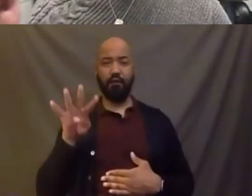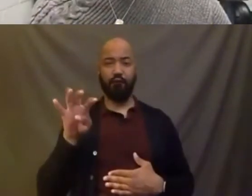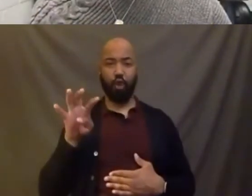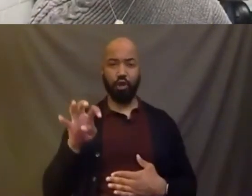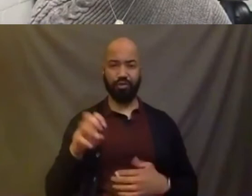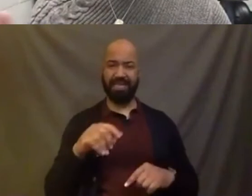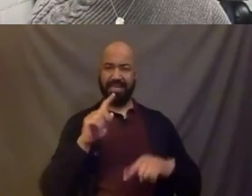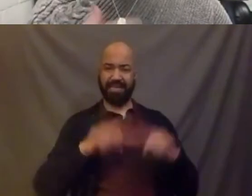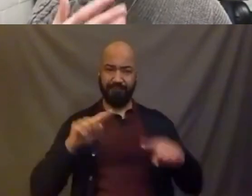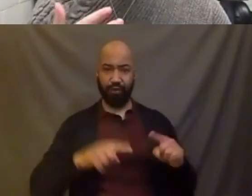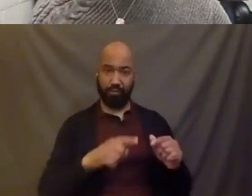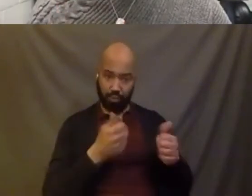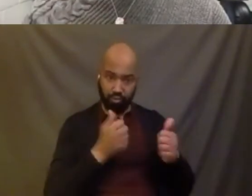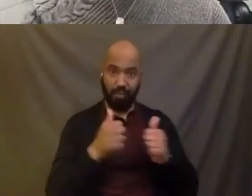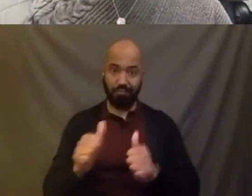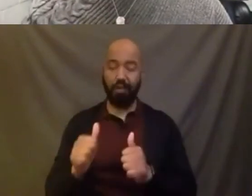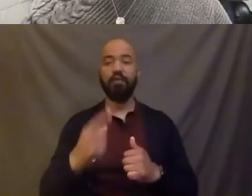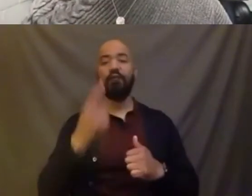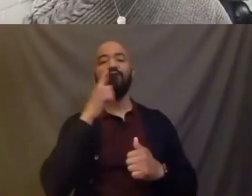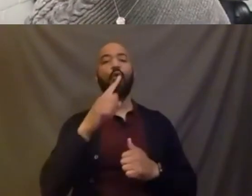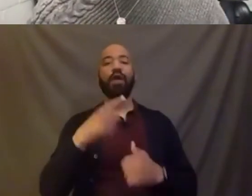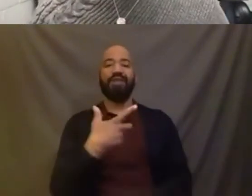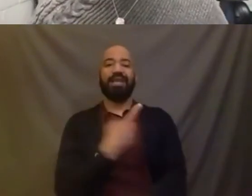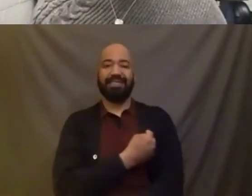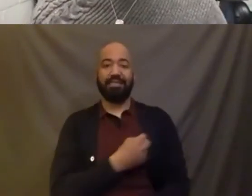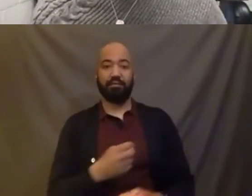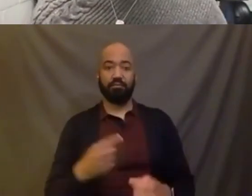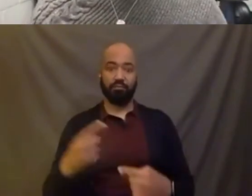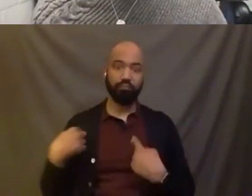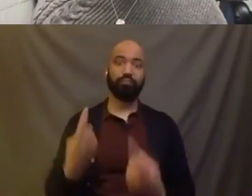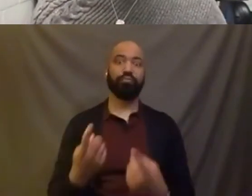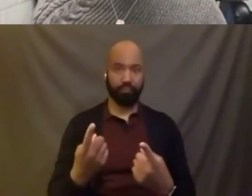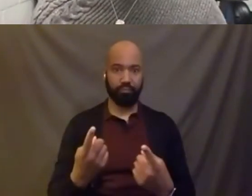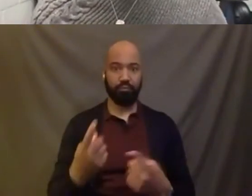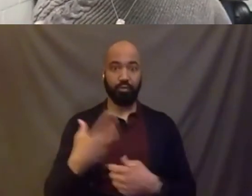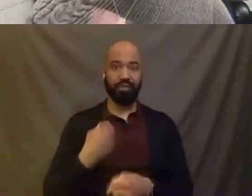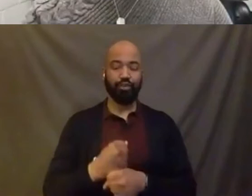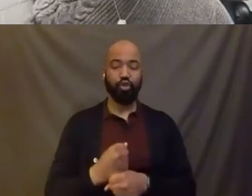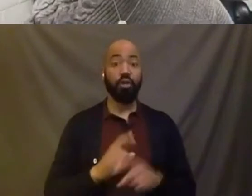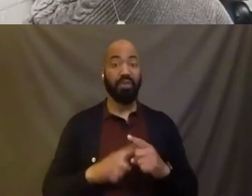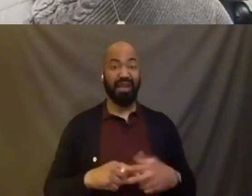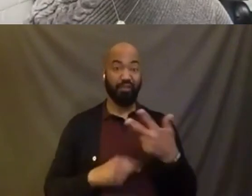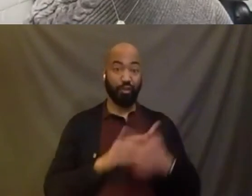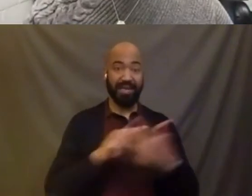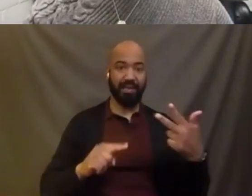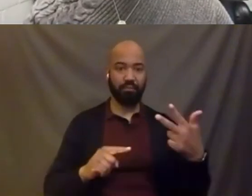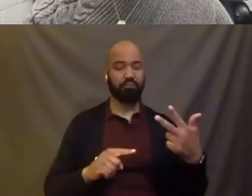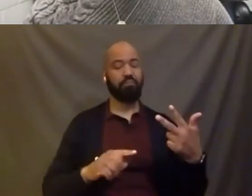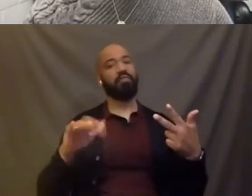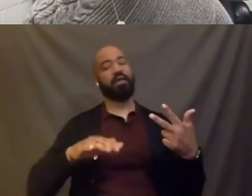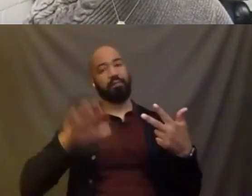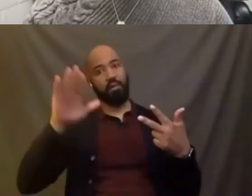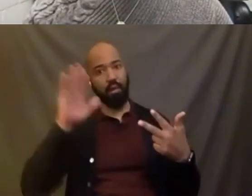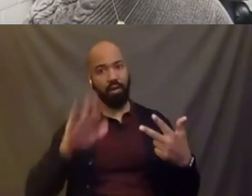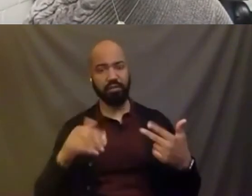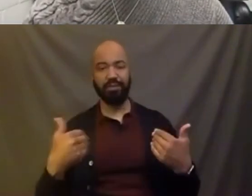vaccine development over the last year. So it's the fact that these 3 have emerged is awesome. And again, we've got technology out